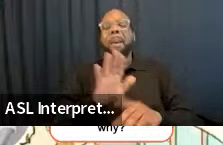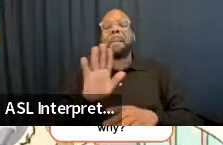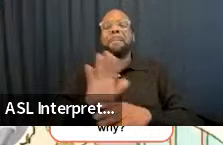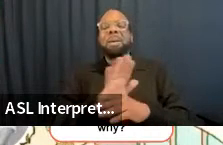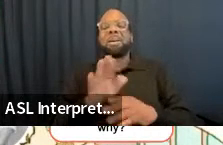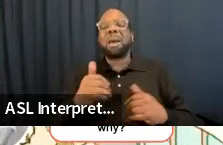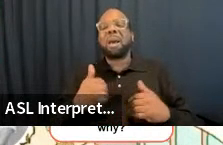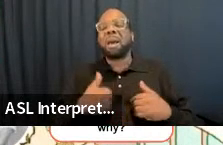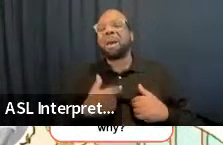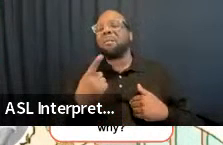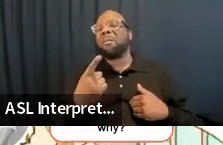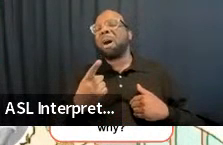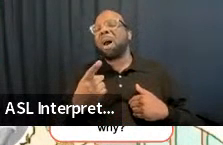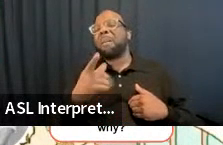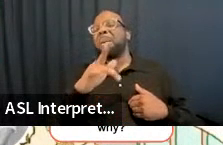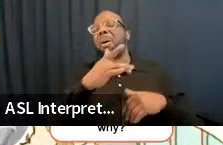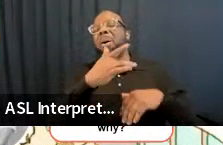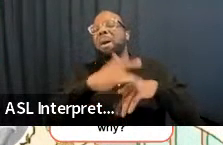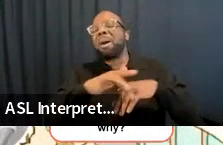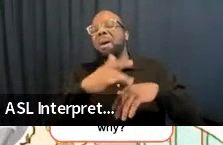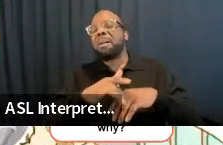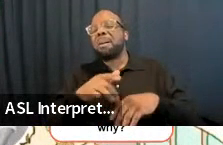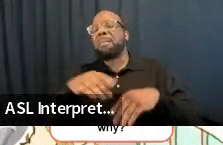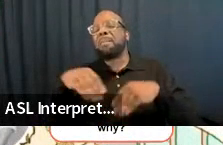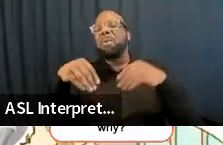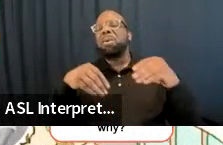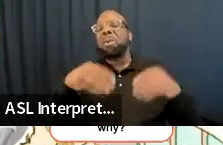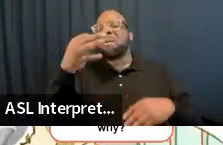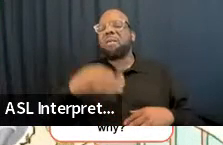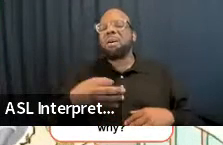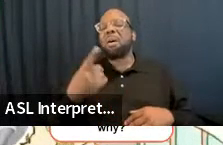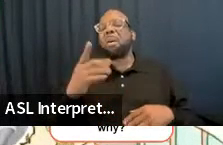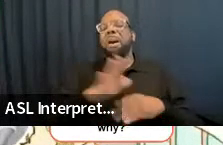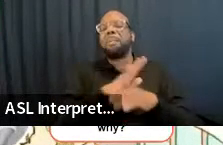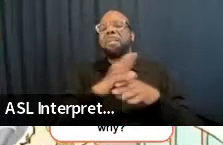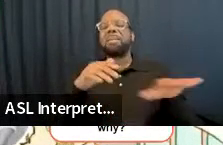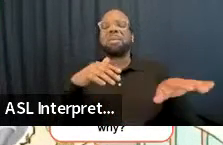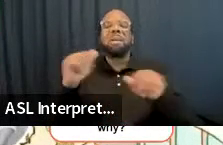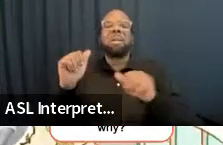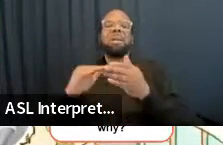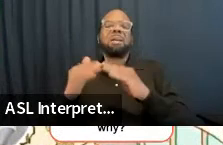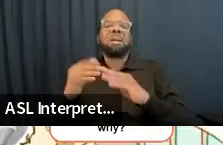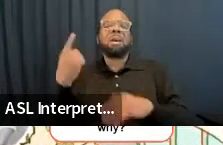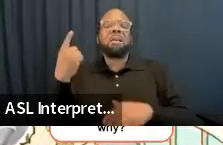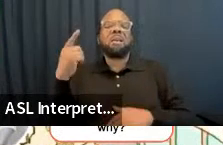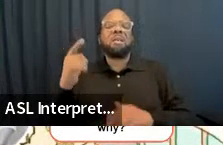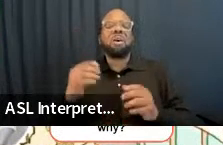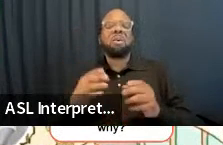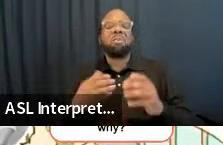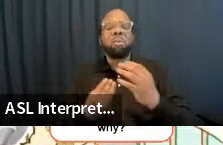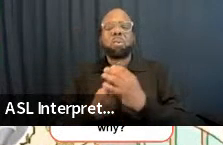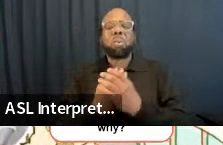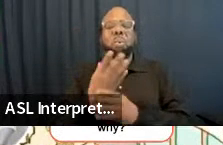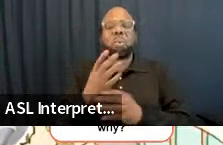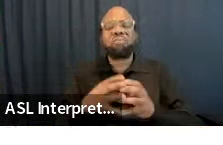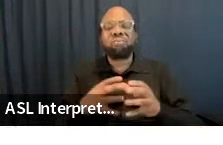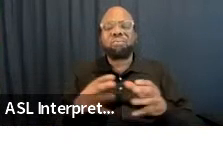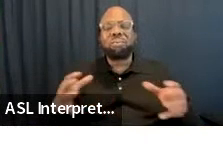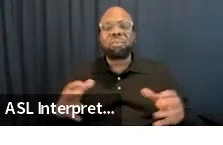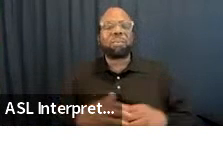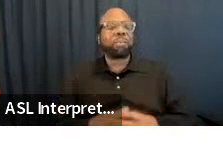vacant storefront, having one more business have to leave their neighborhood or the city overall to expand. Next slide, please.